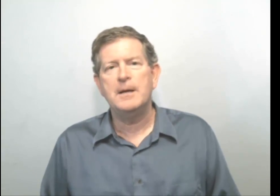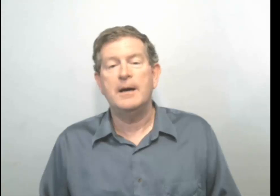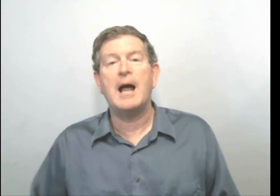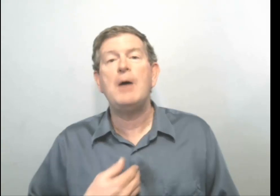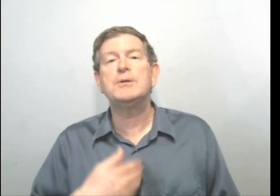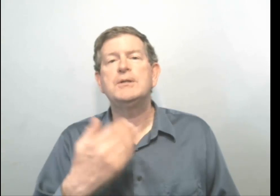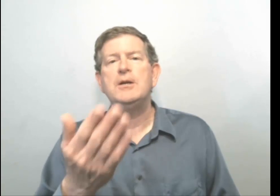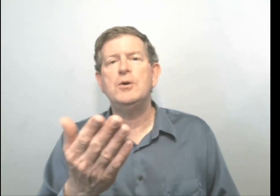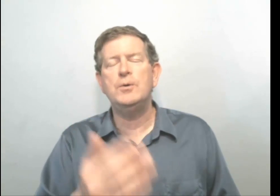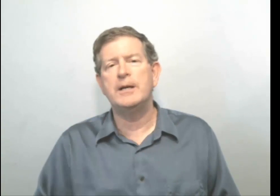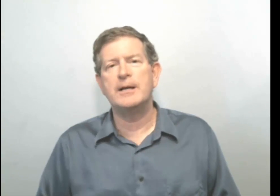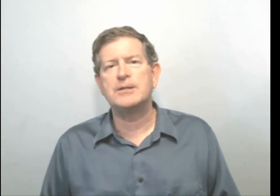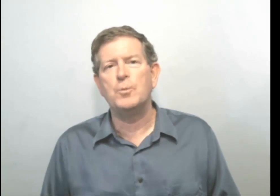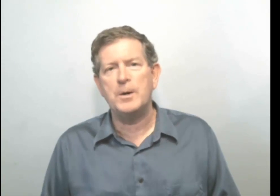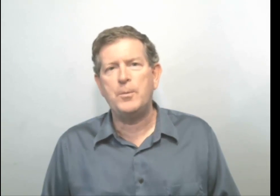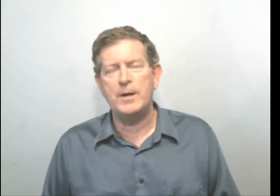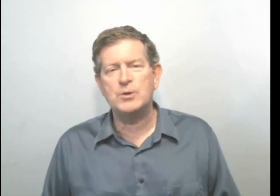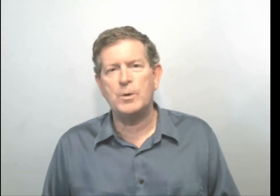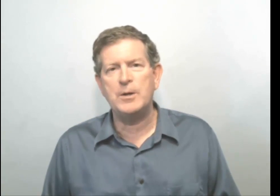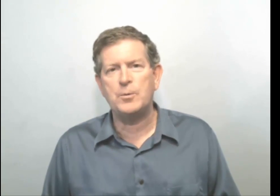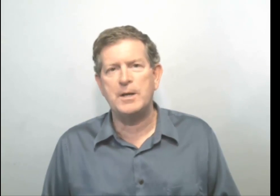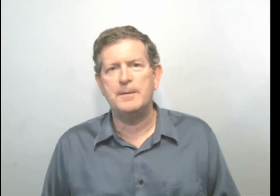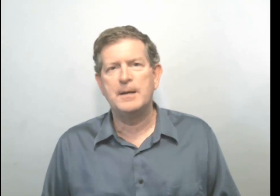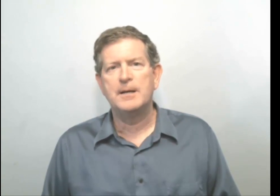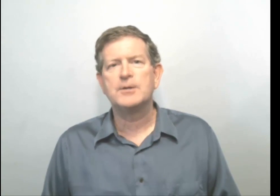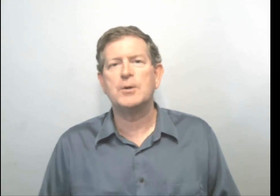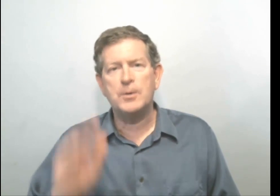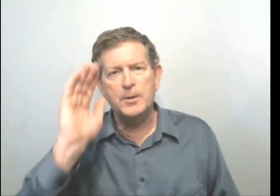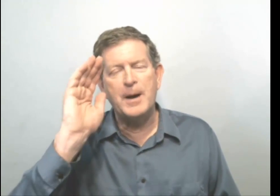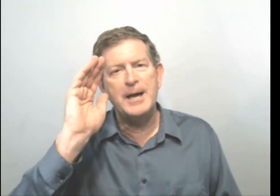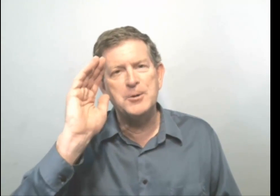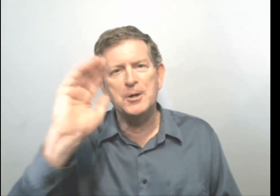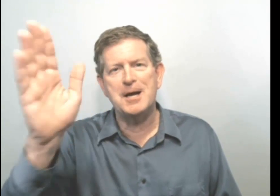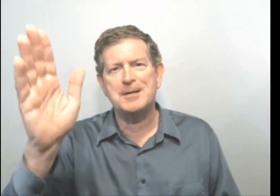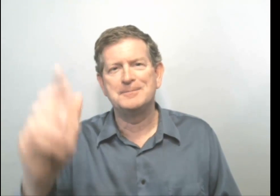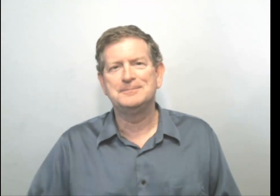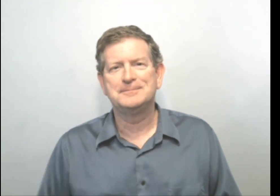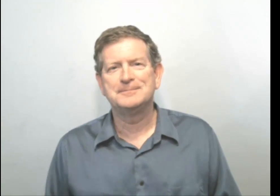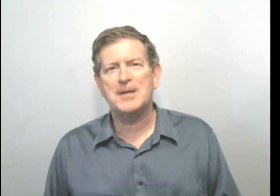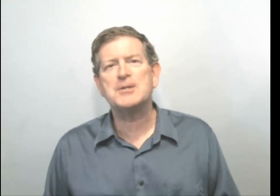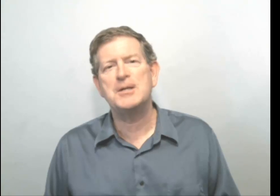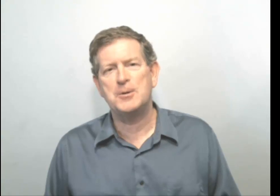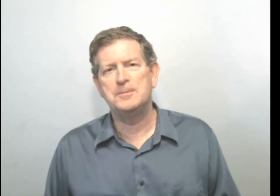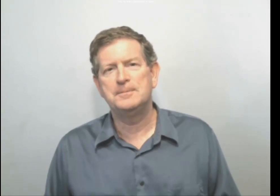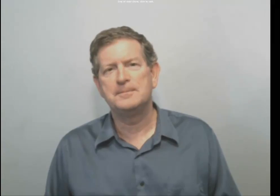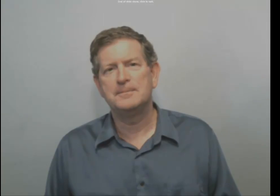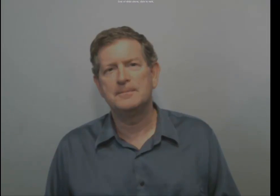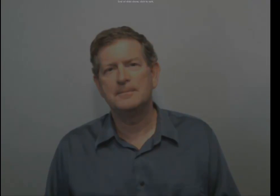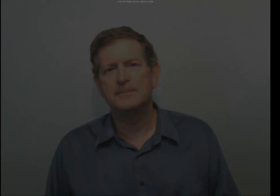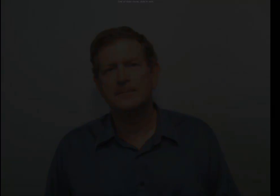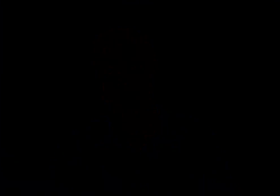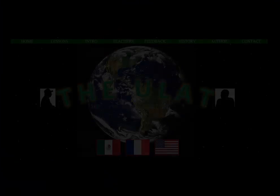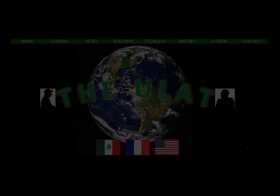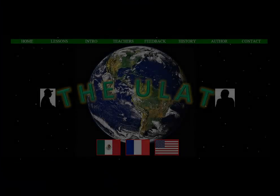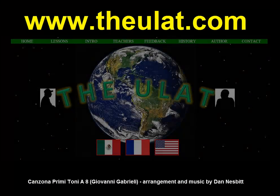her. And I will see you in lesson 1.23. So goodbye and good luck. I'll see you.